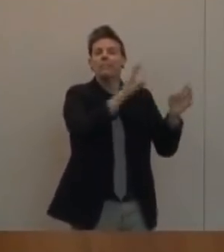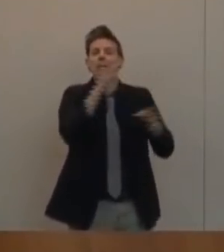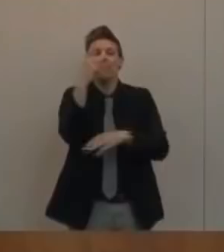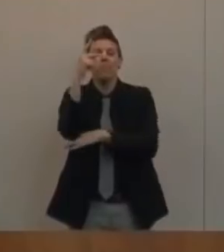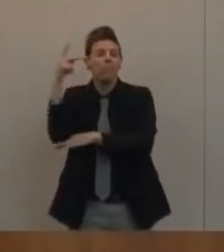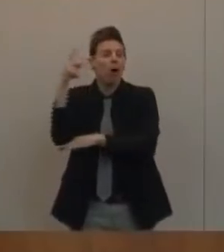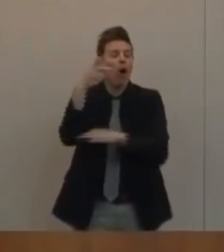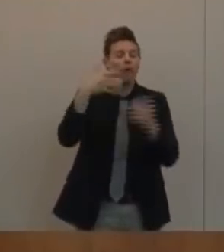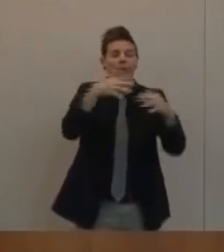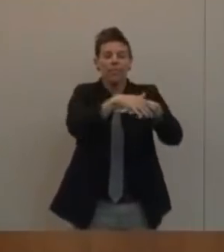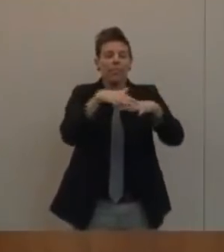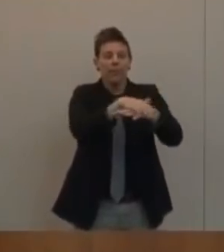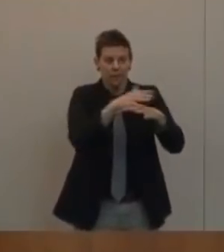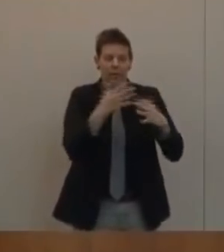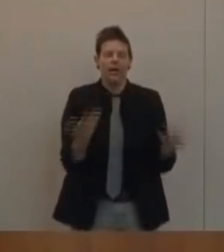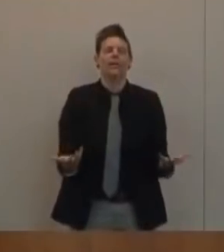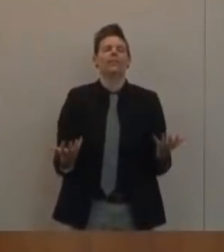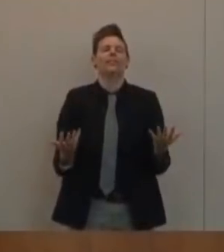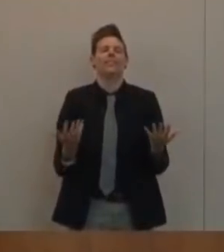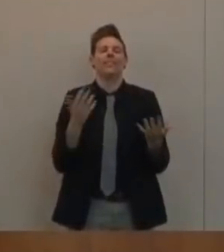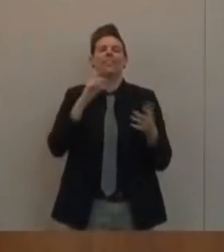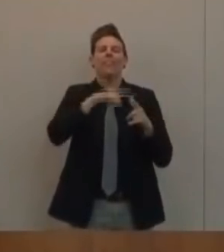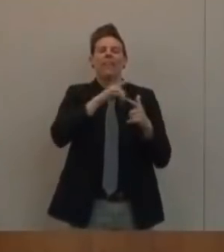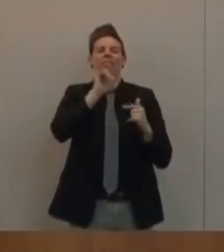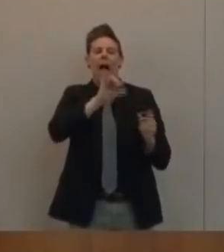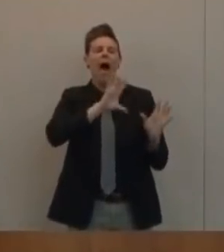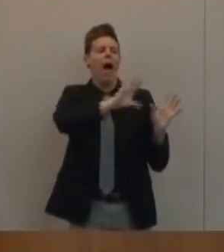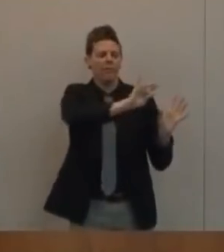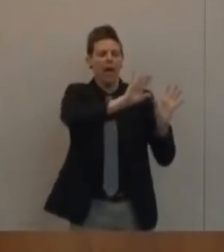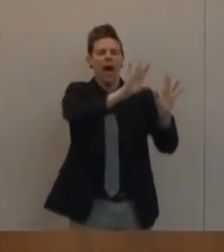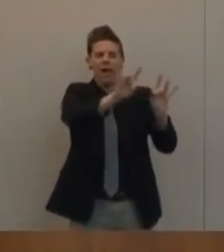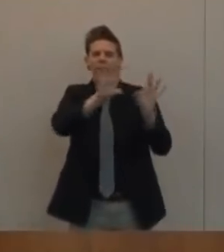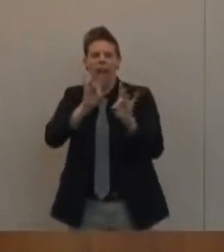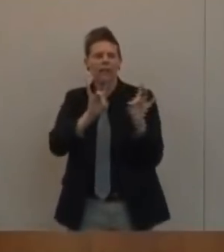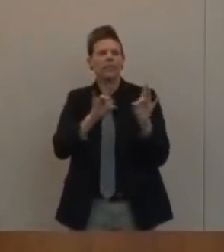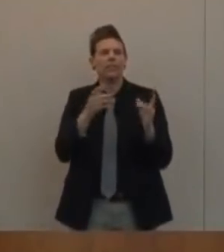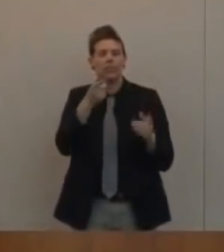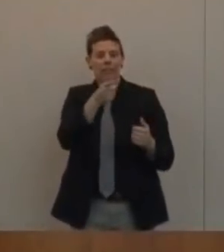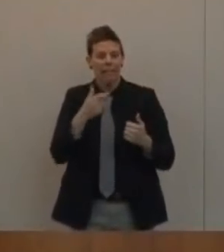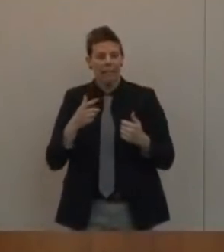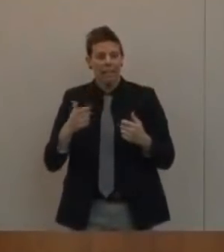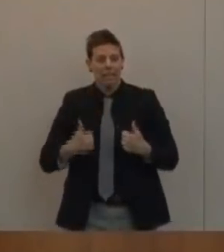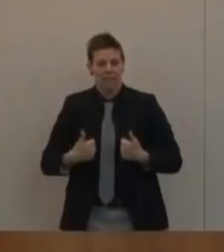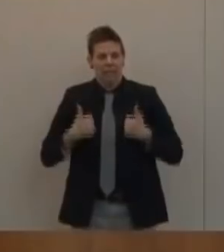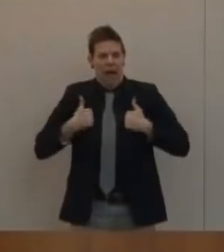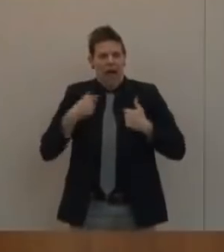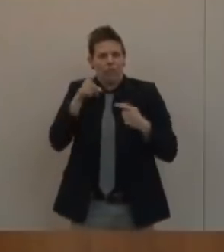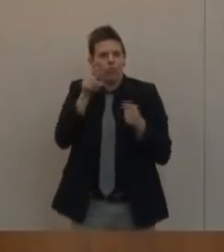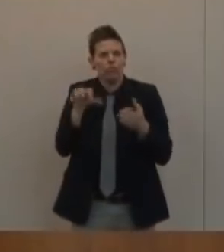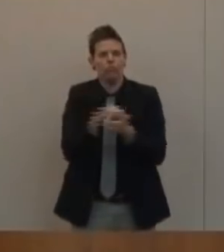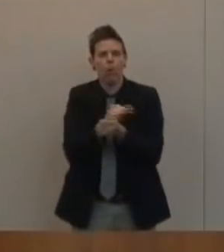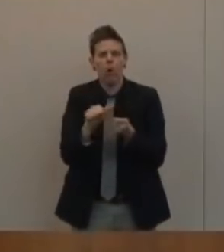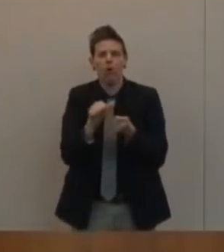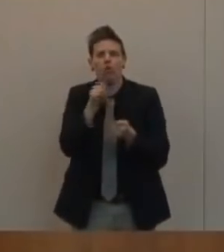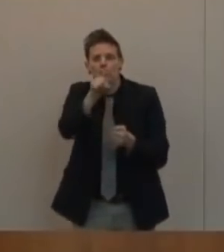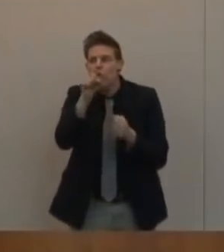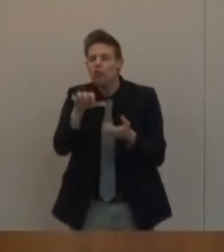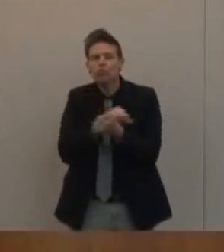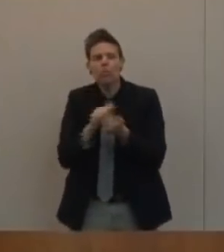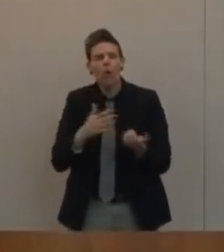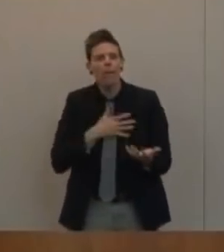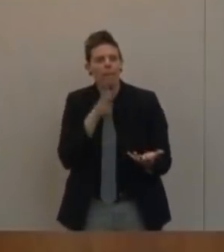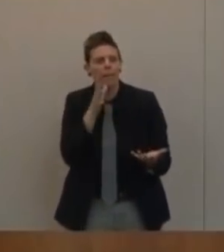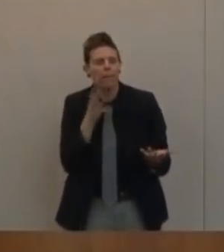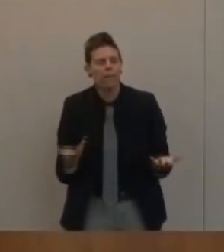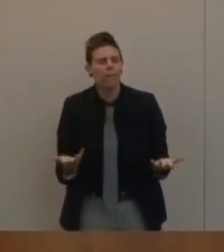been, then the life that you could destroy could be mine, because I could lose my mother. And